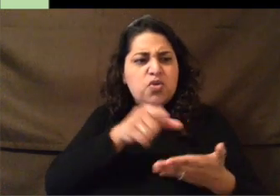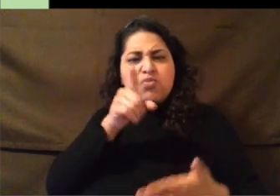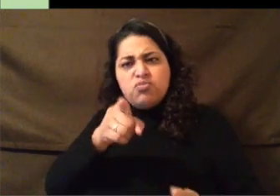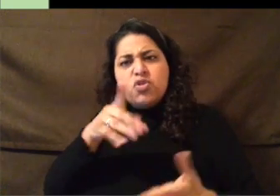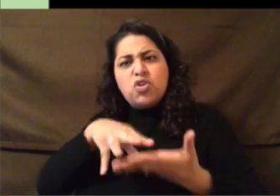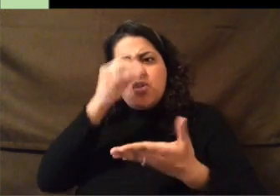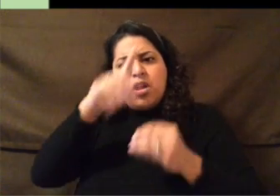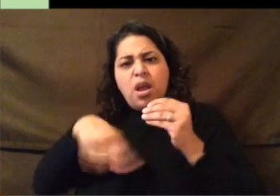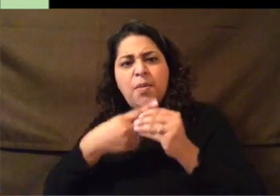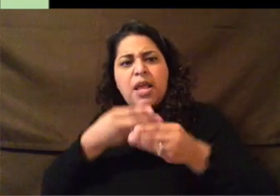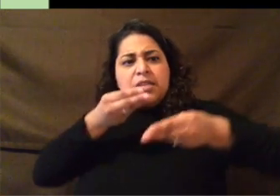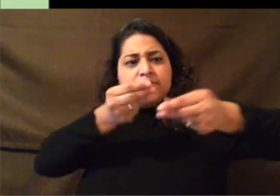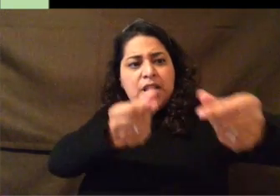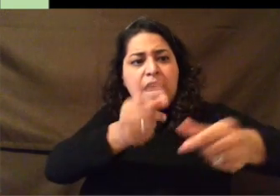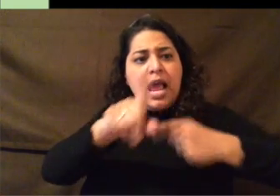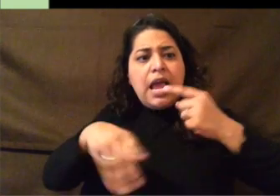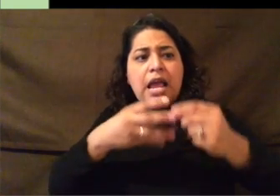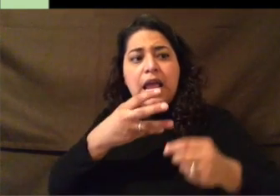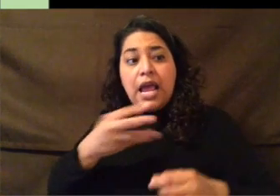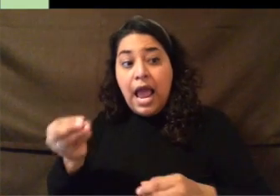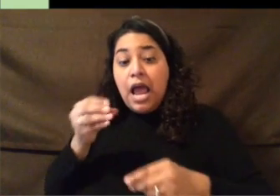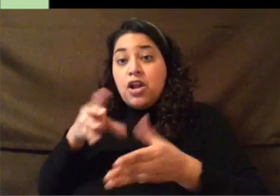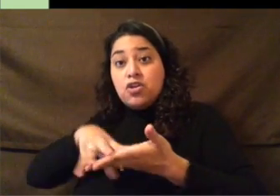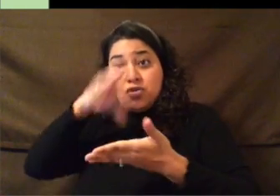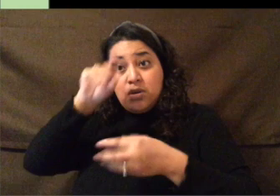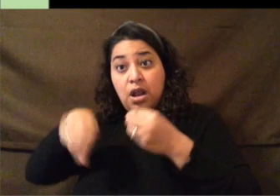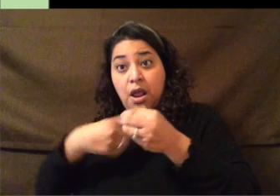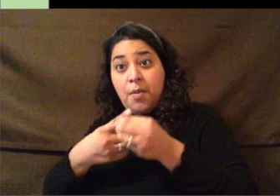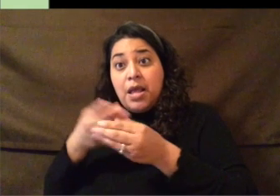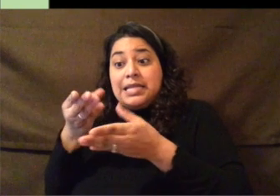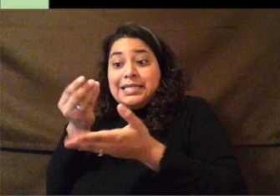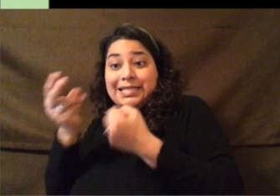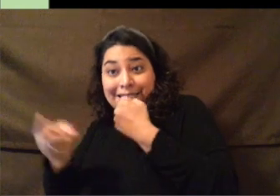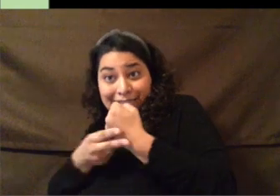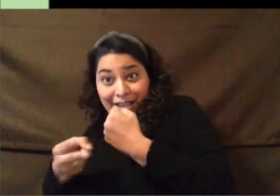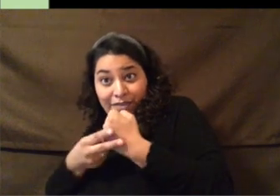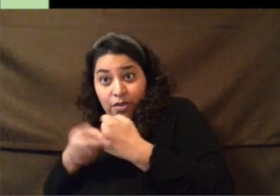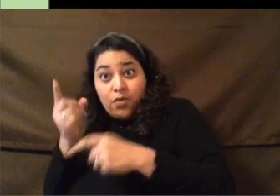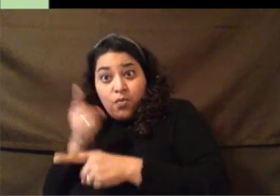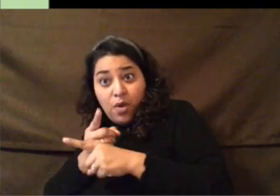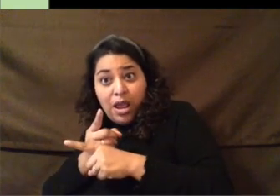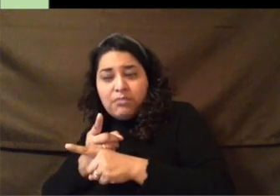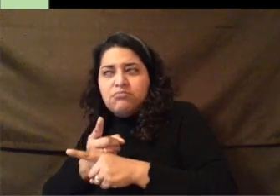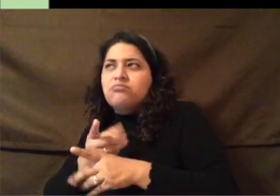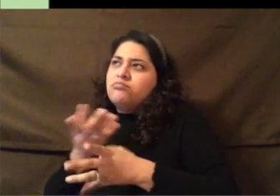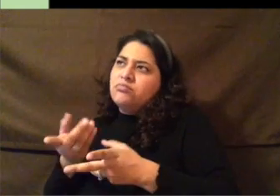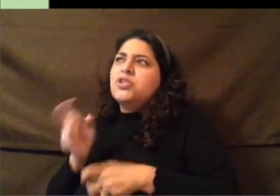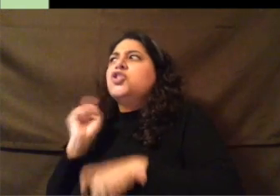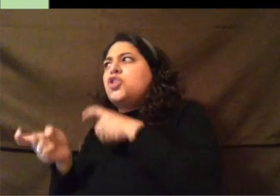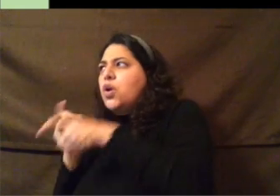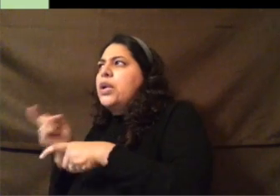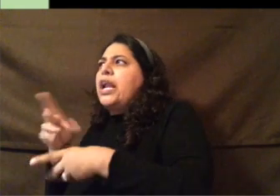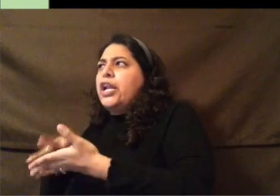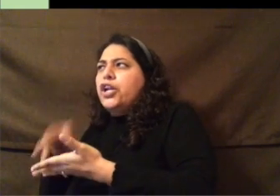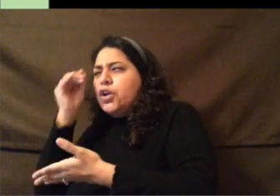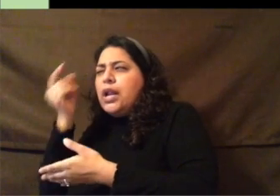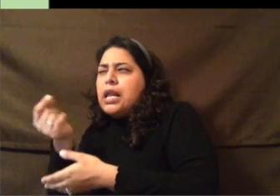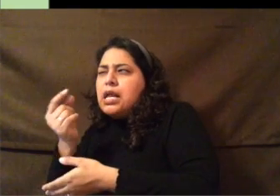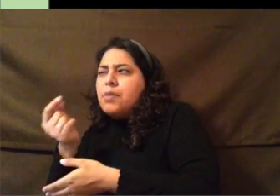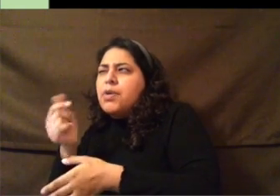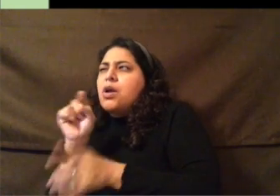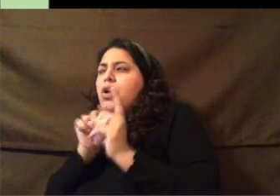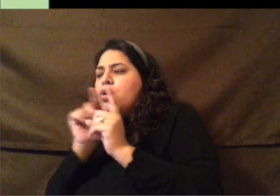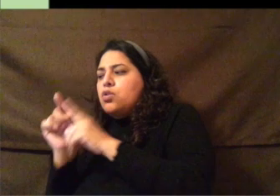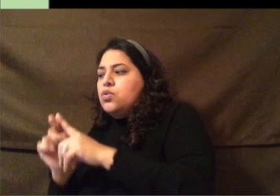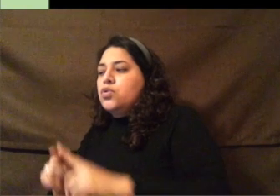basically earning. You learned about spending, and you learned about saving as well. Even donating, you learned about